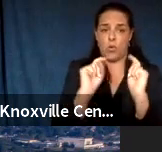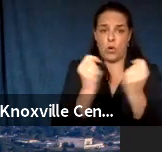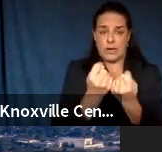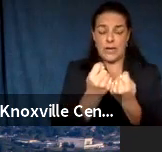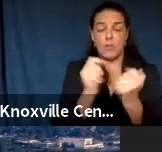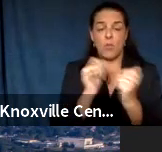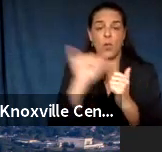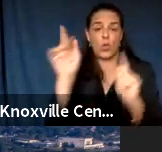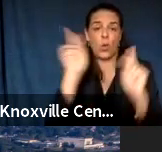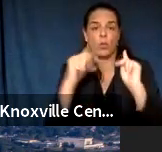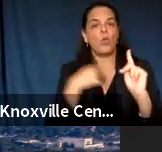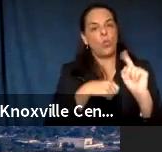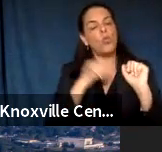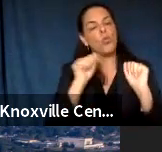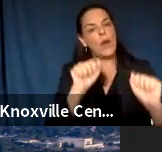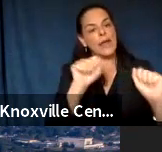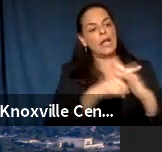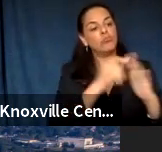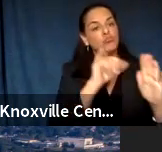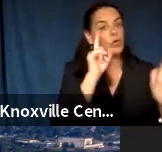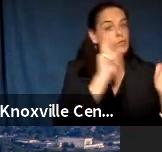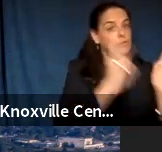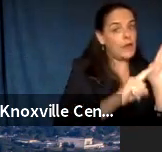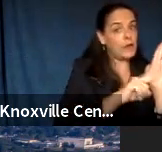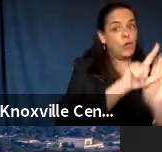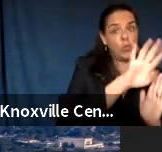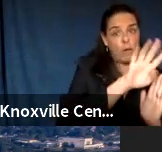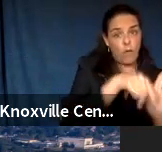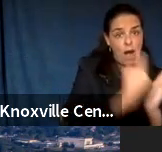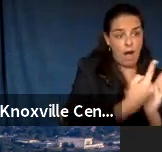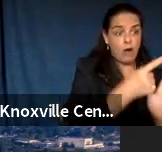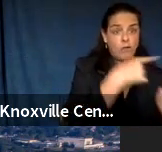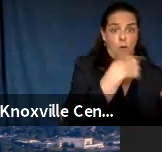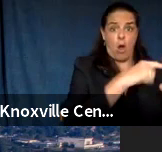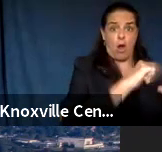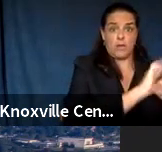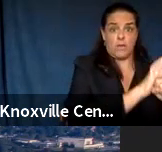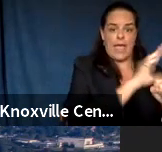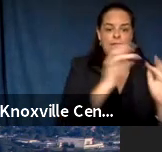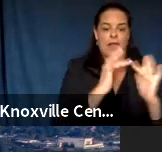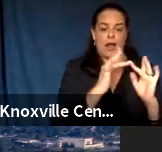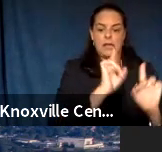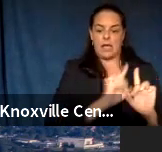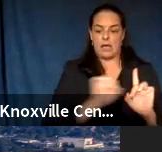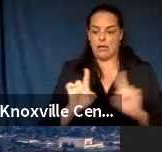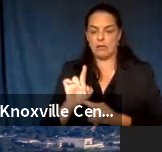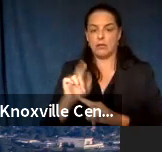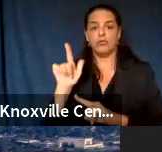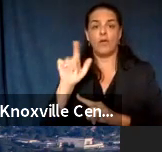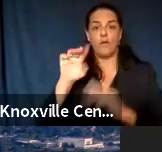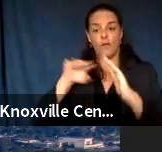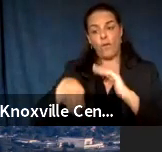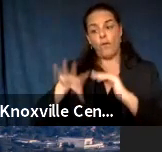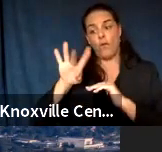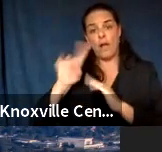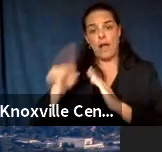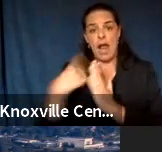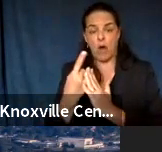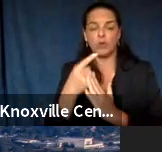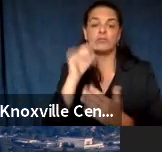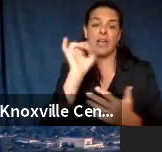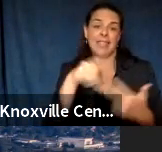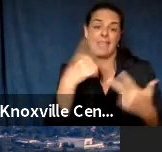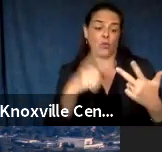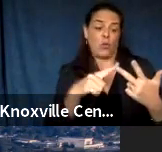investigations in the desired time frame. And because of this, our benchmark continues to be represented as green. We will continue to evaluate